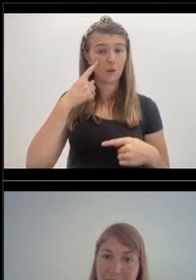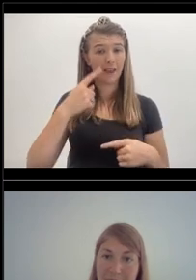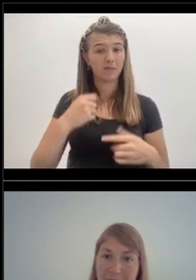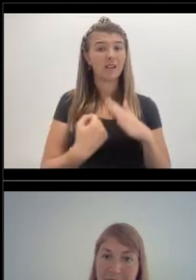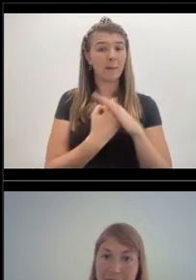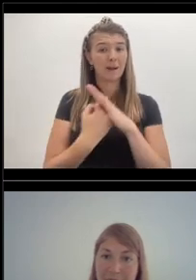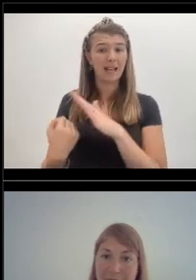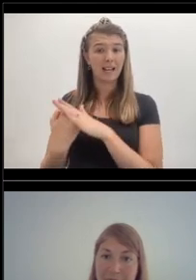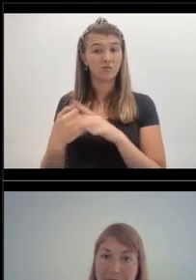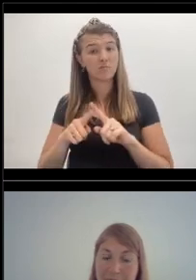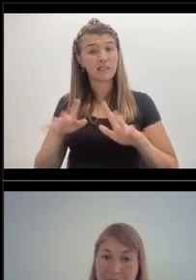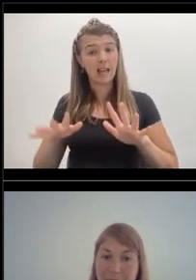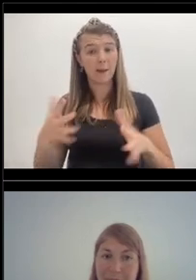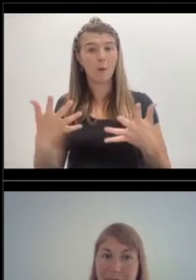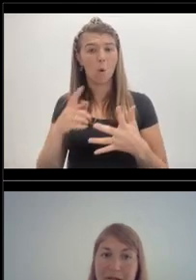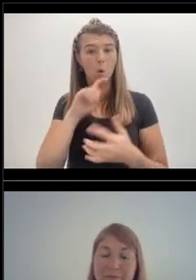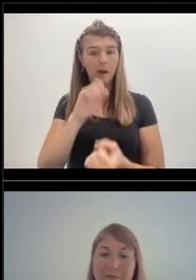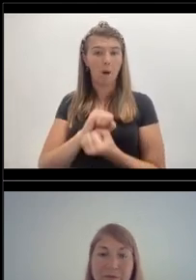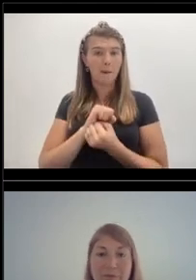implementation of these technologies?